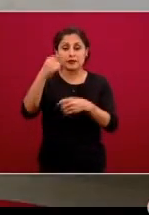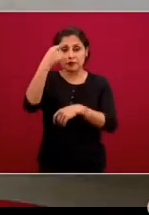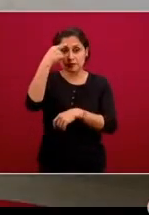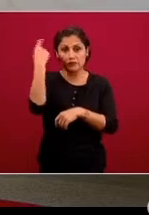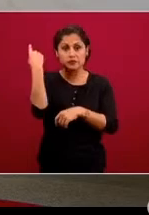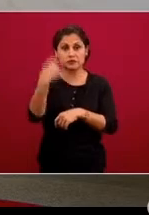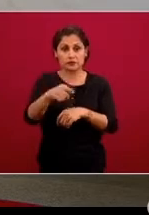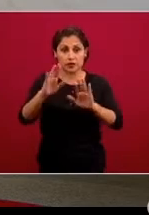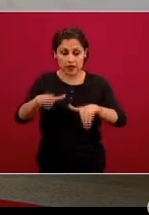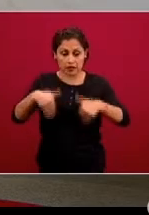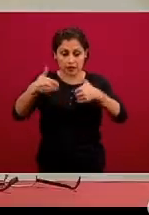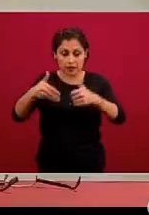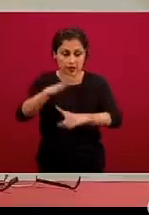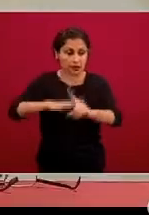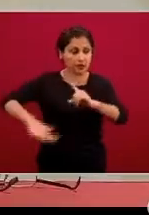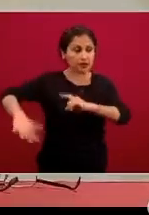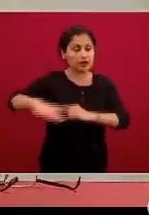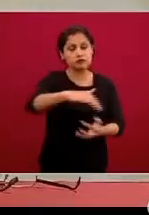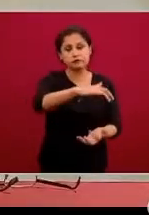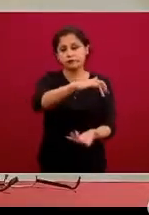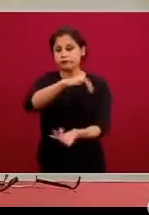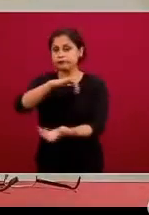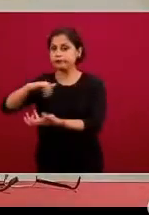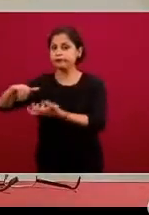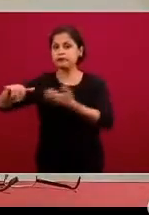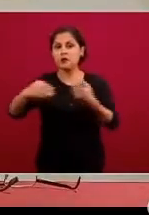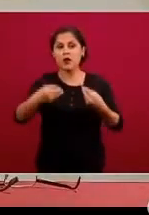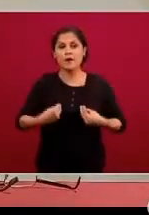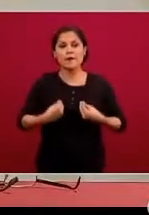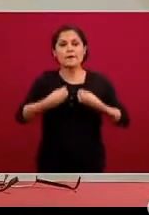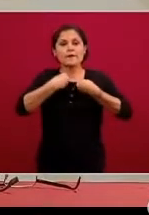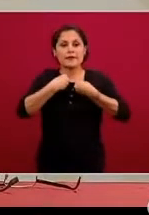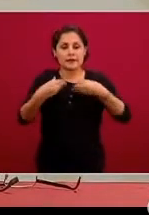and we are referring specifically to the structural